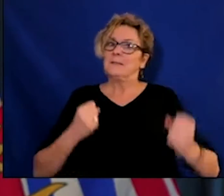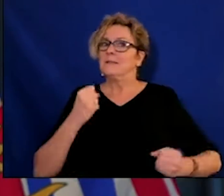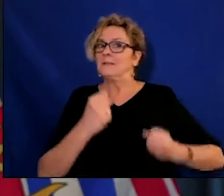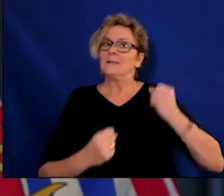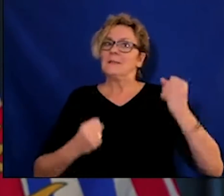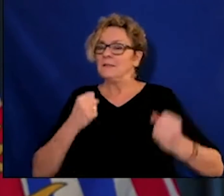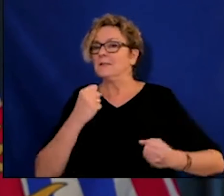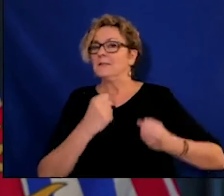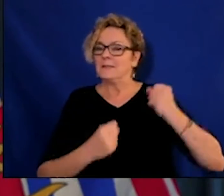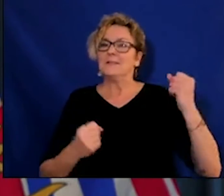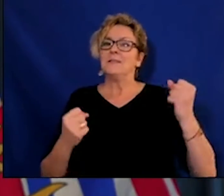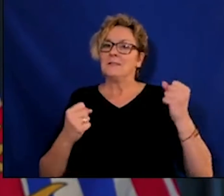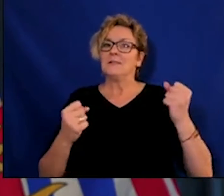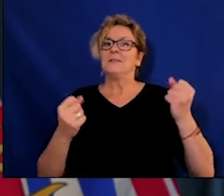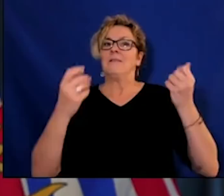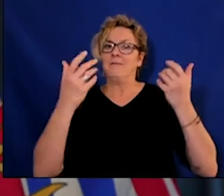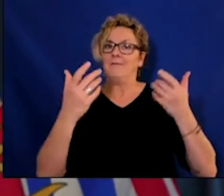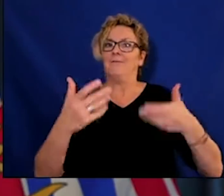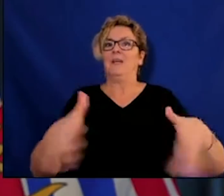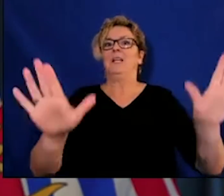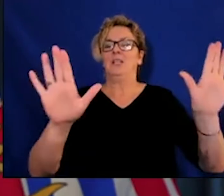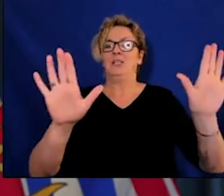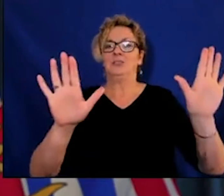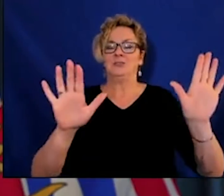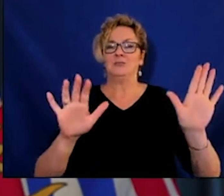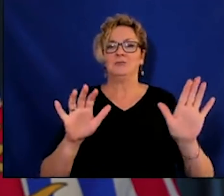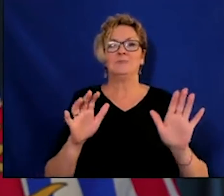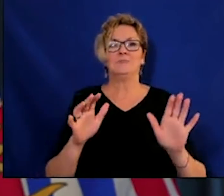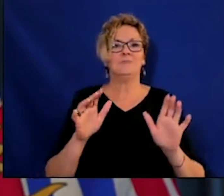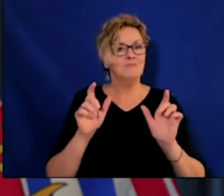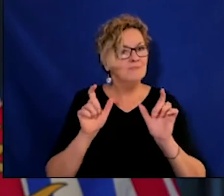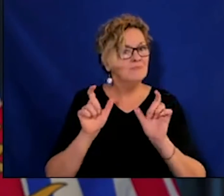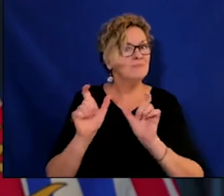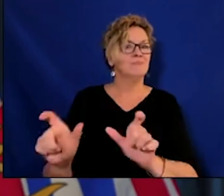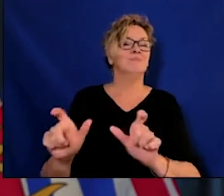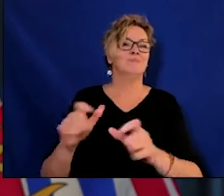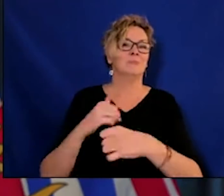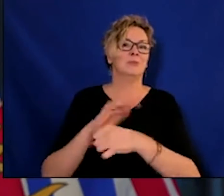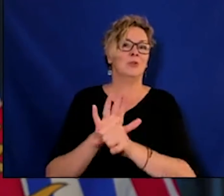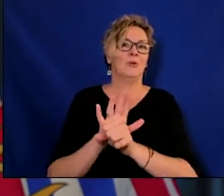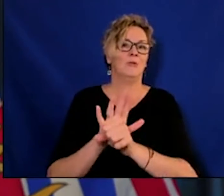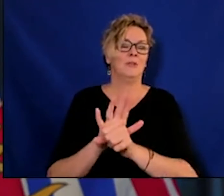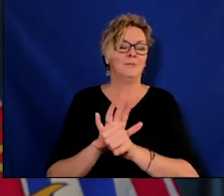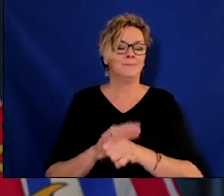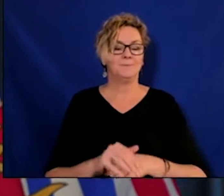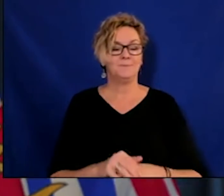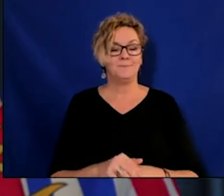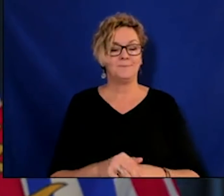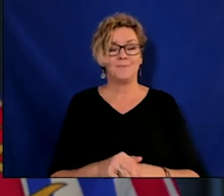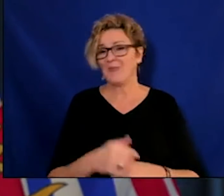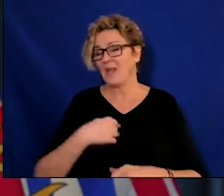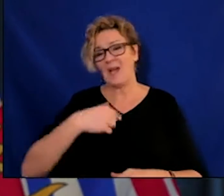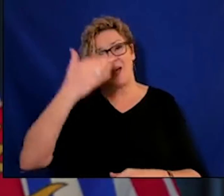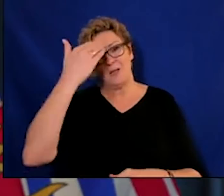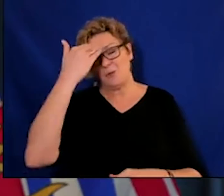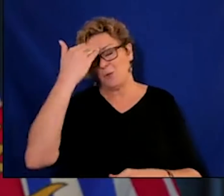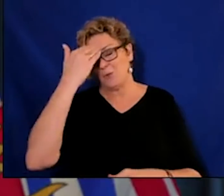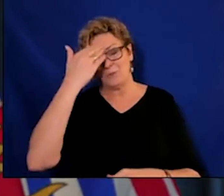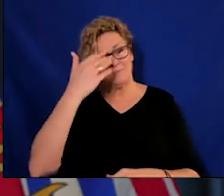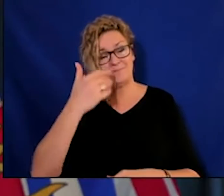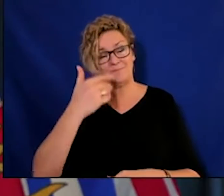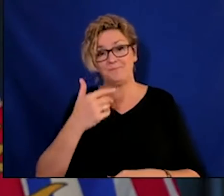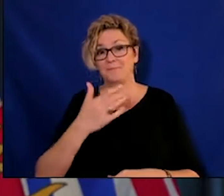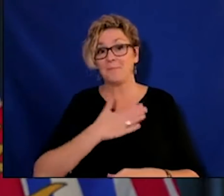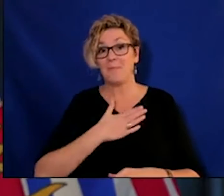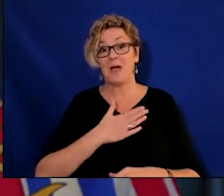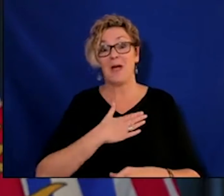forward. I understand that this pandemic is tiring, and the orders make it more difficult. We don't